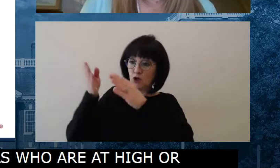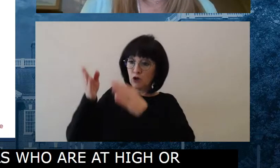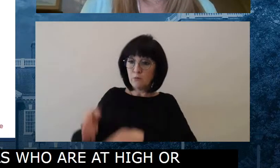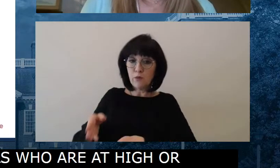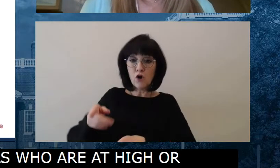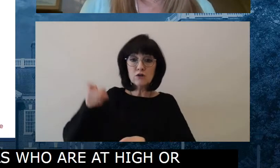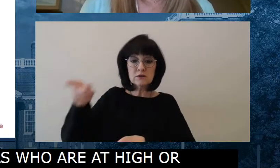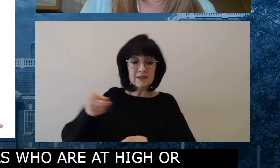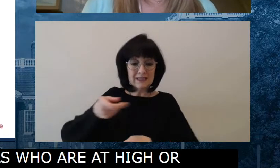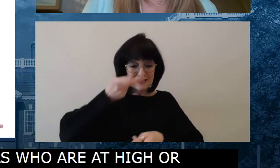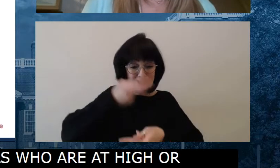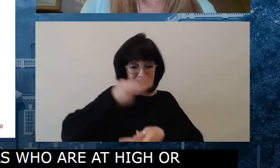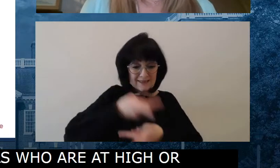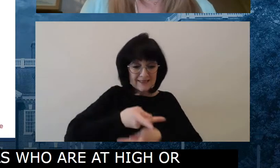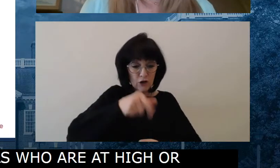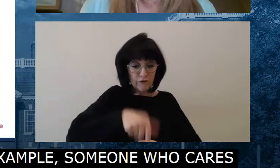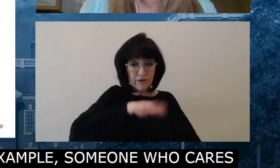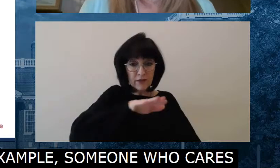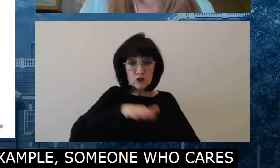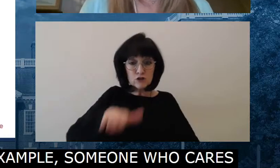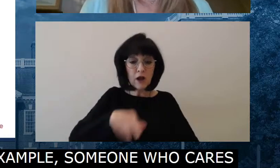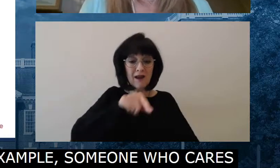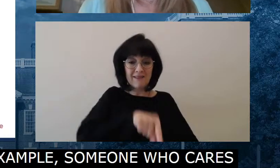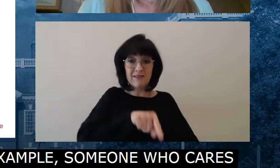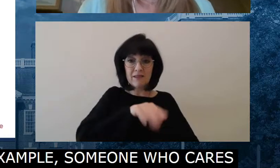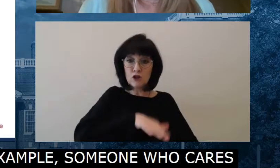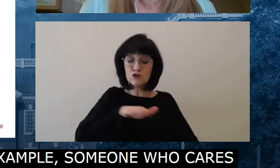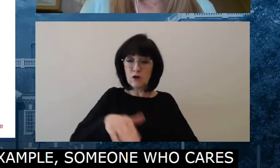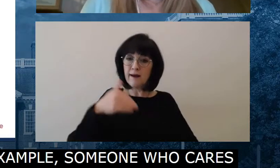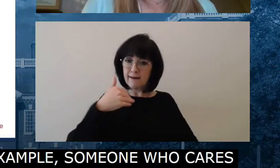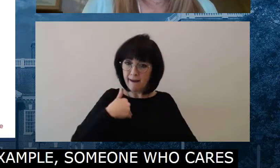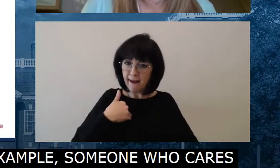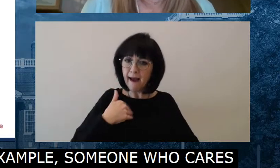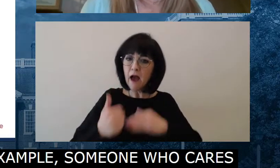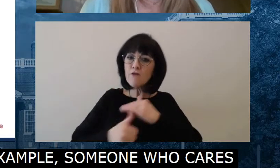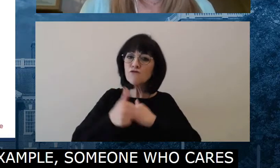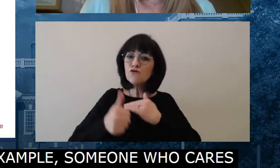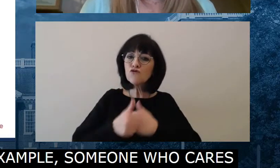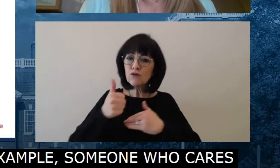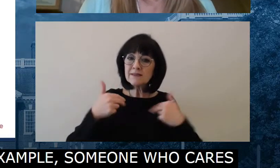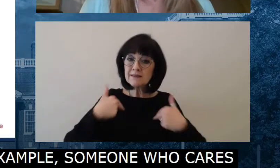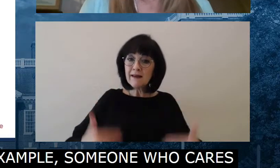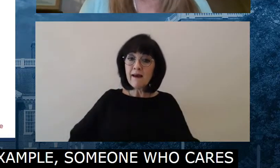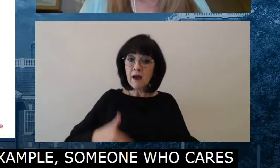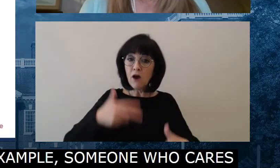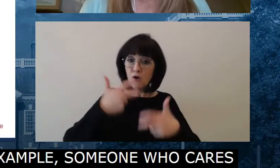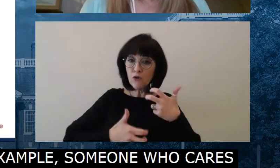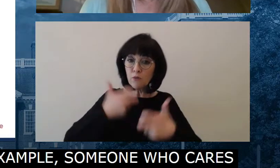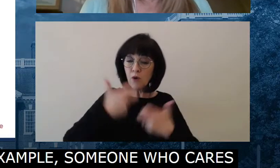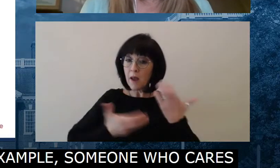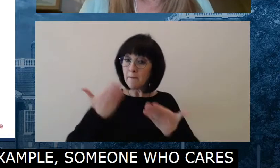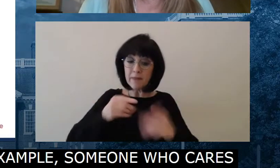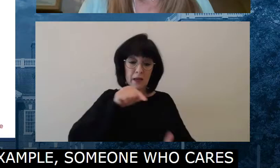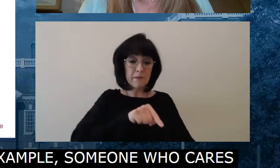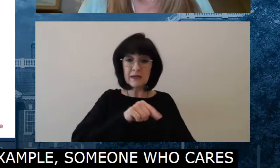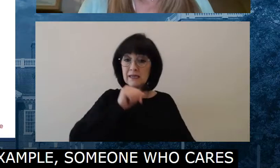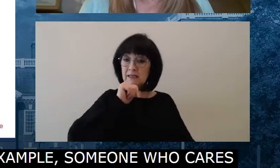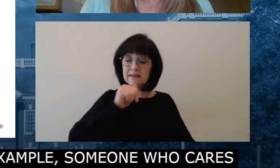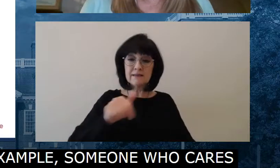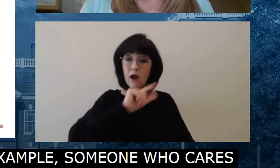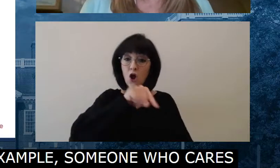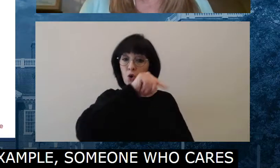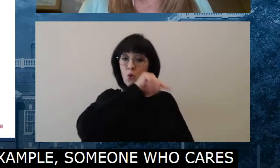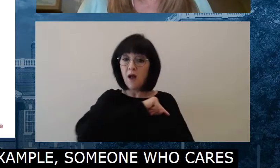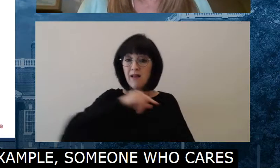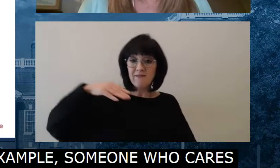child with significant risk, the child would not be able to get vaccinated at this point, but the adult could.